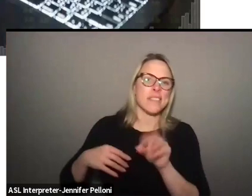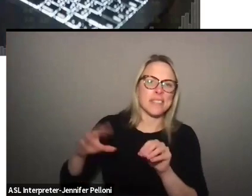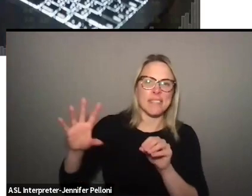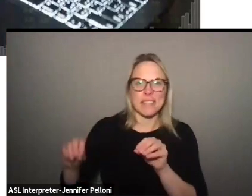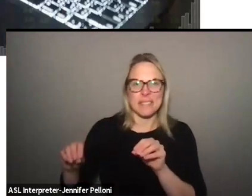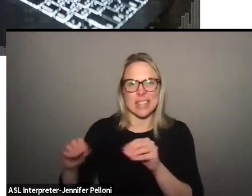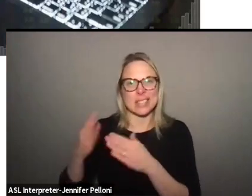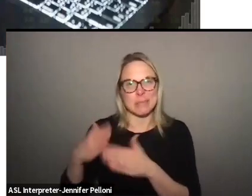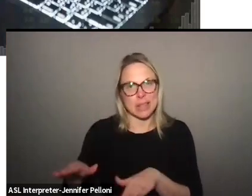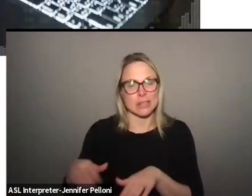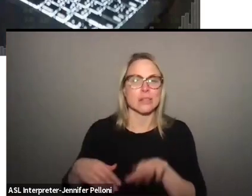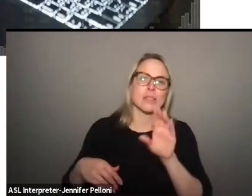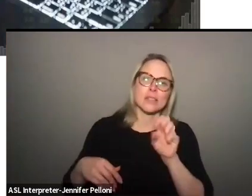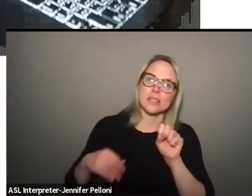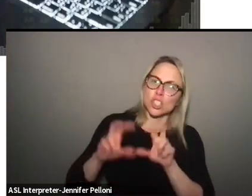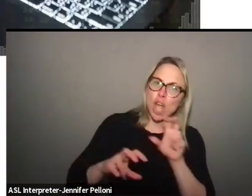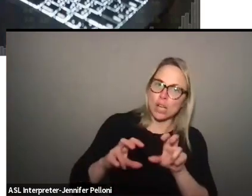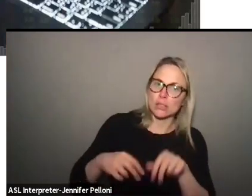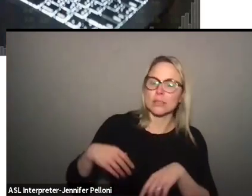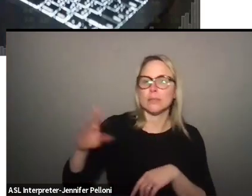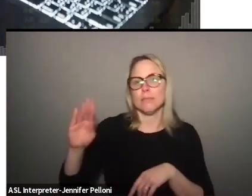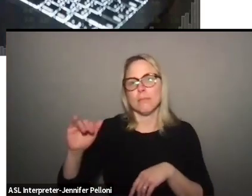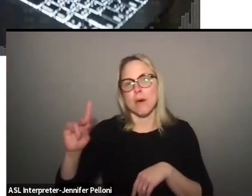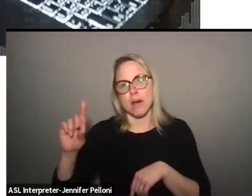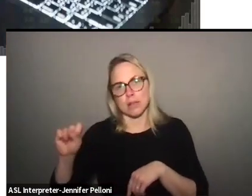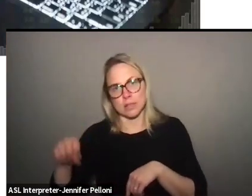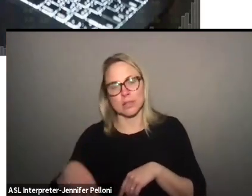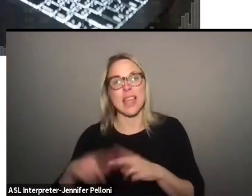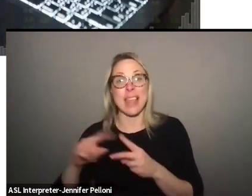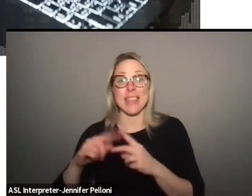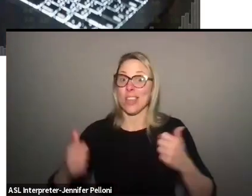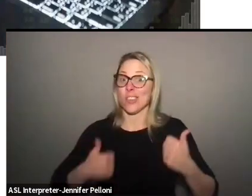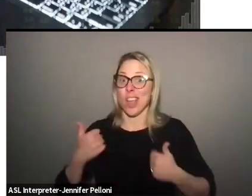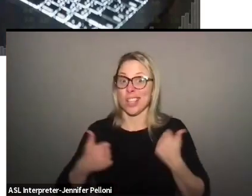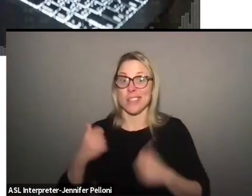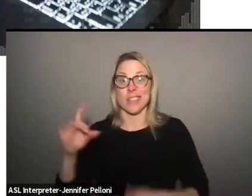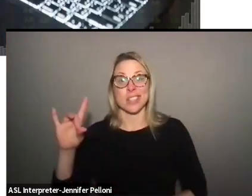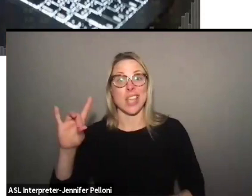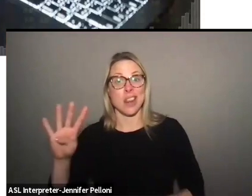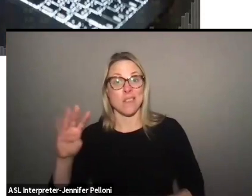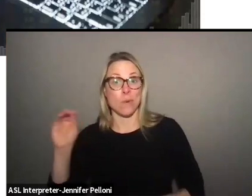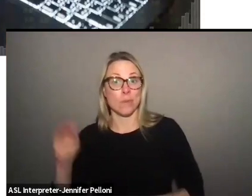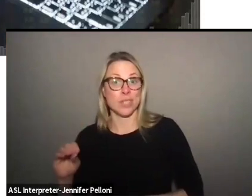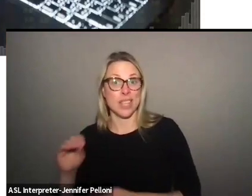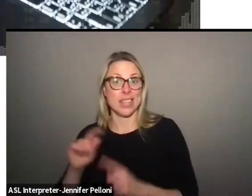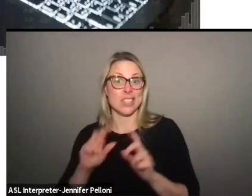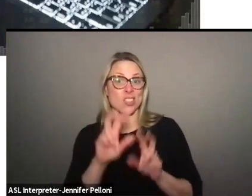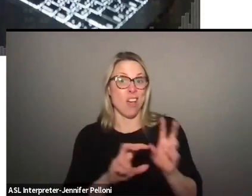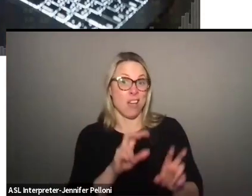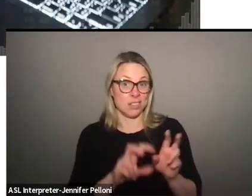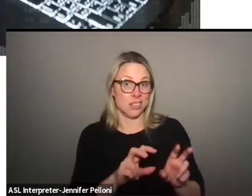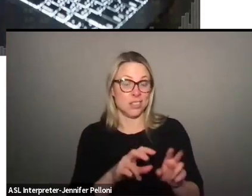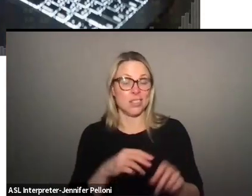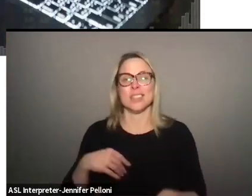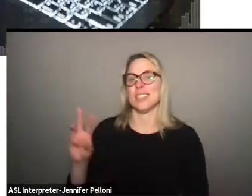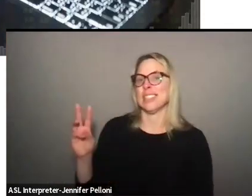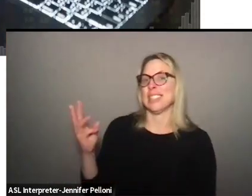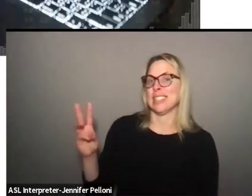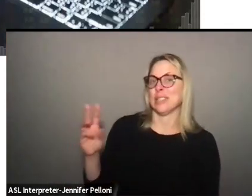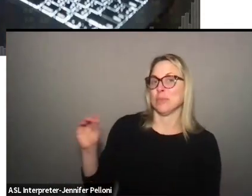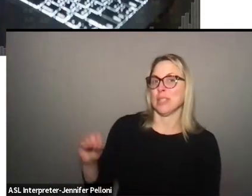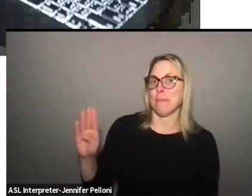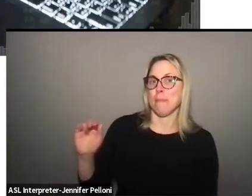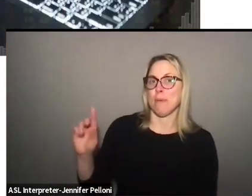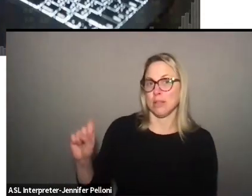50-50 split between stocks and bonds. And the aggressive option is 84% in stocks and 16%